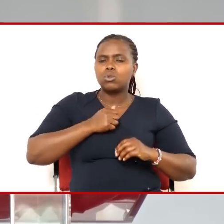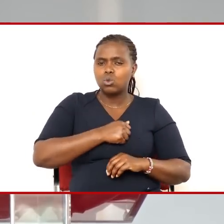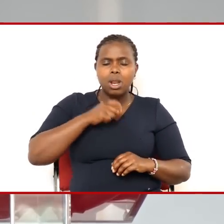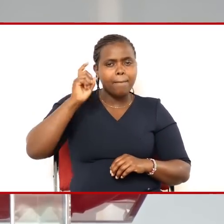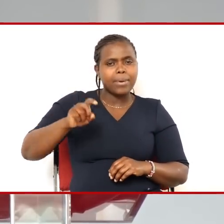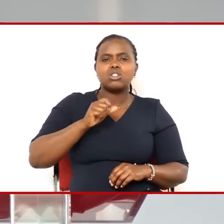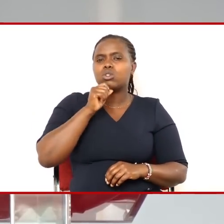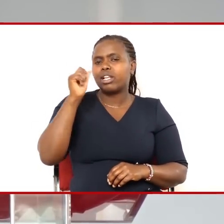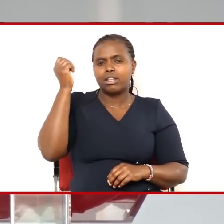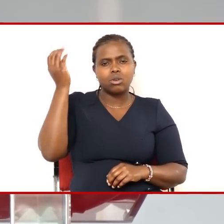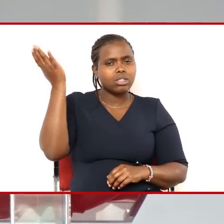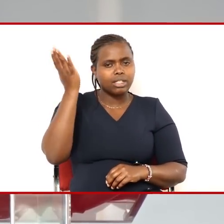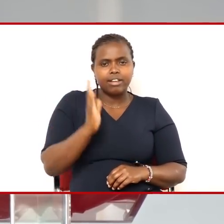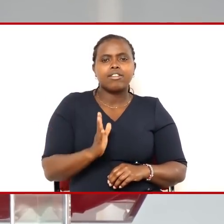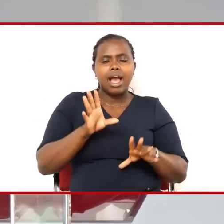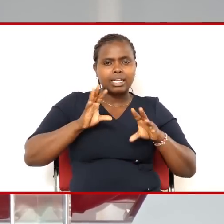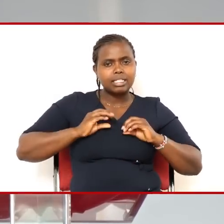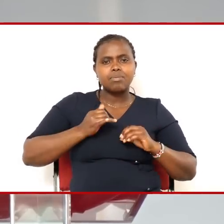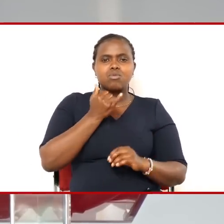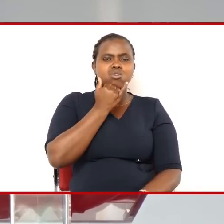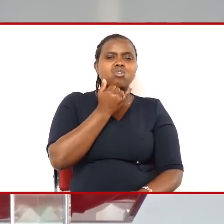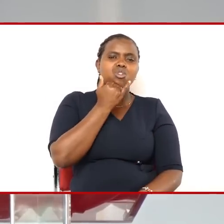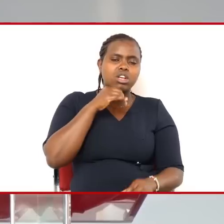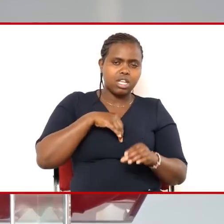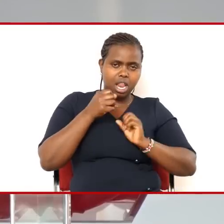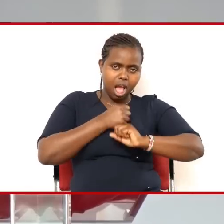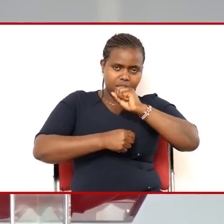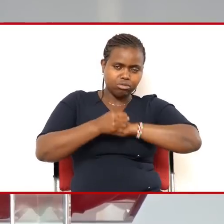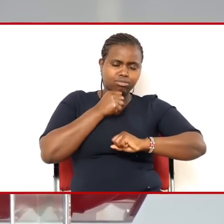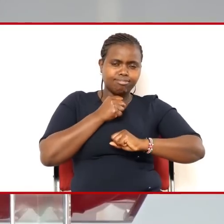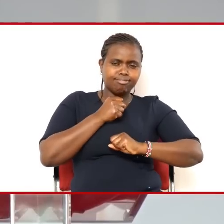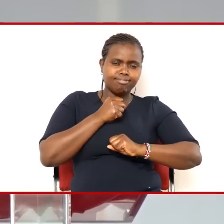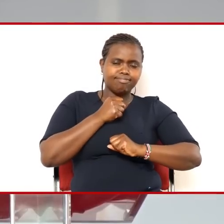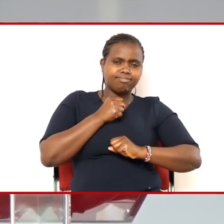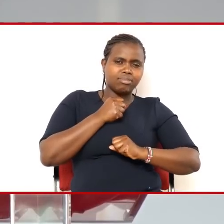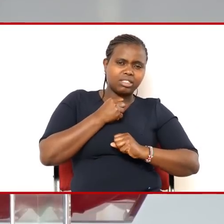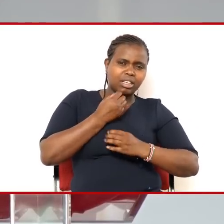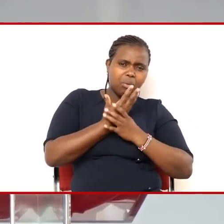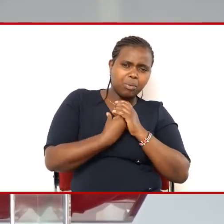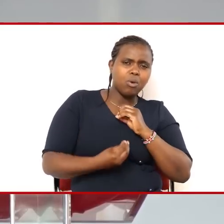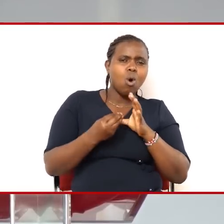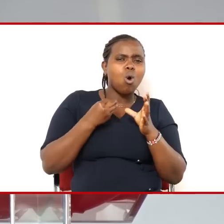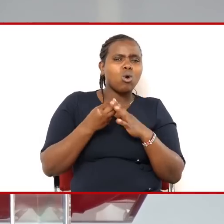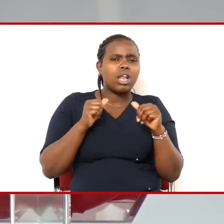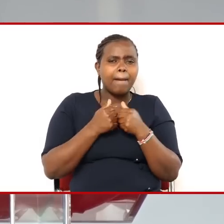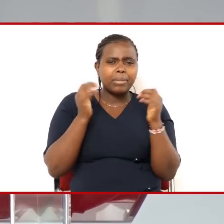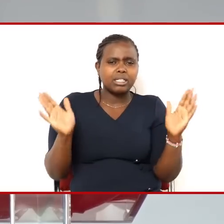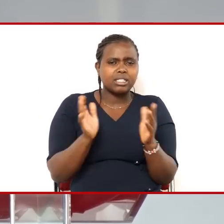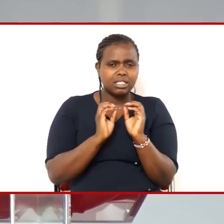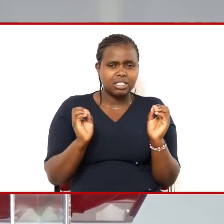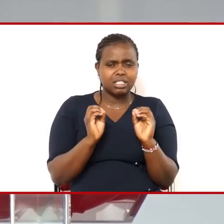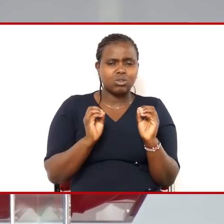We must not allow our guilt over our actions, depressions, or discouragement to keep us away from